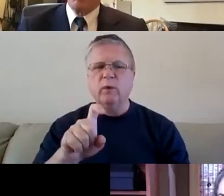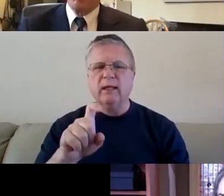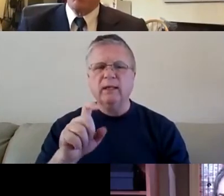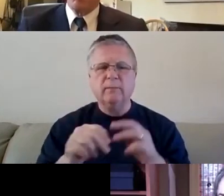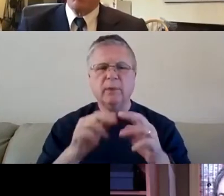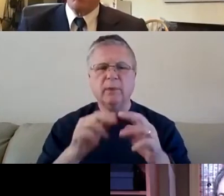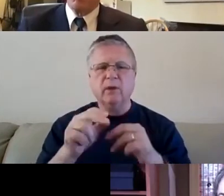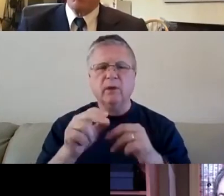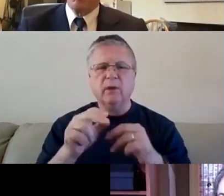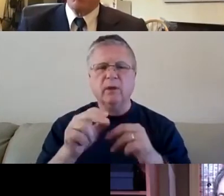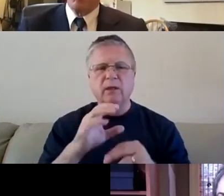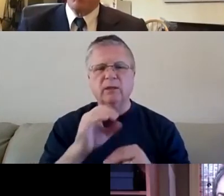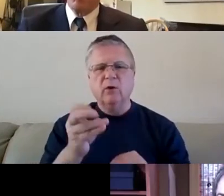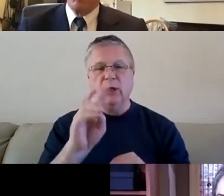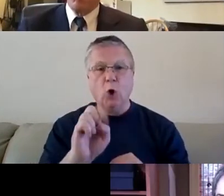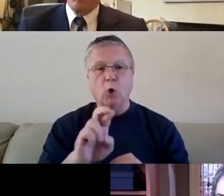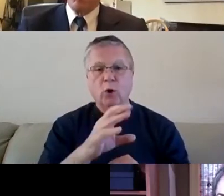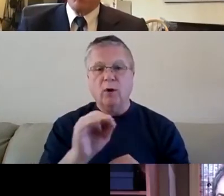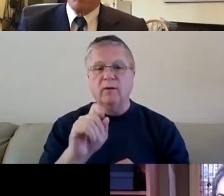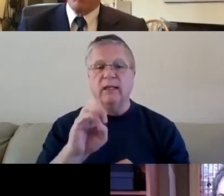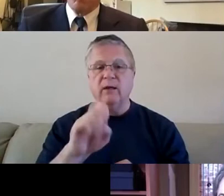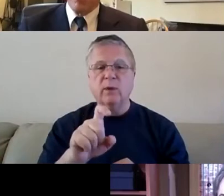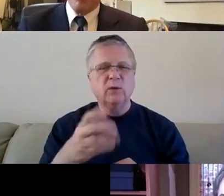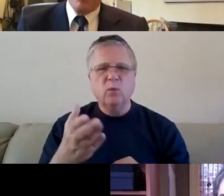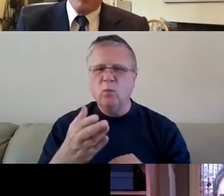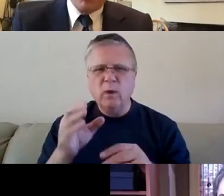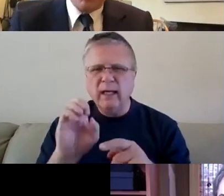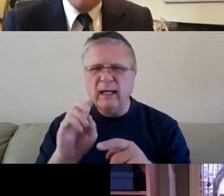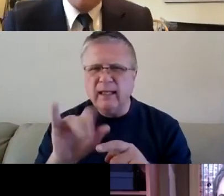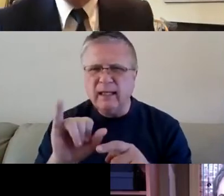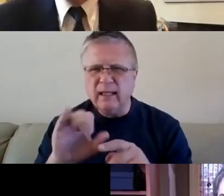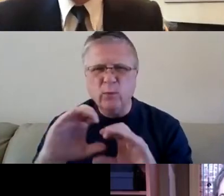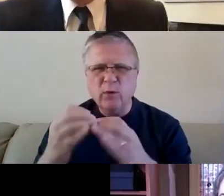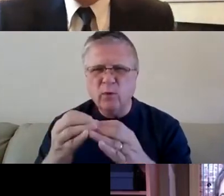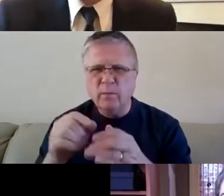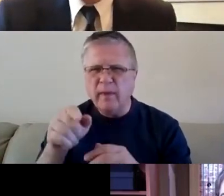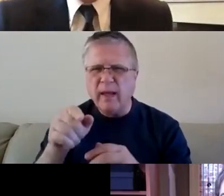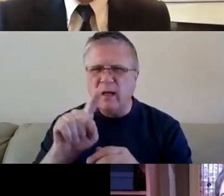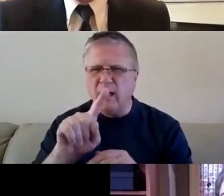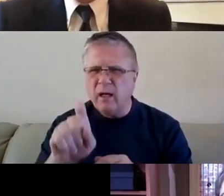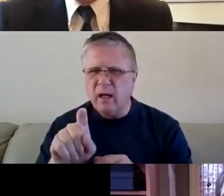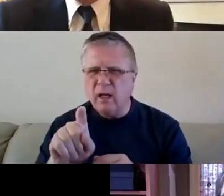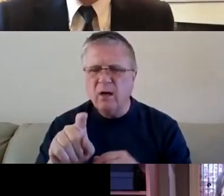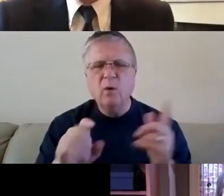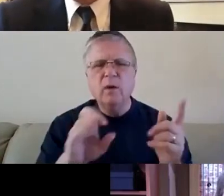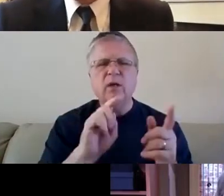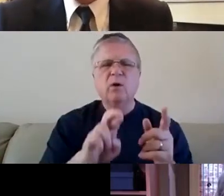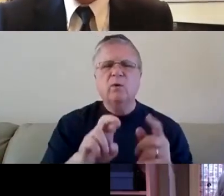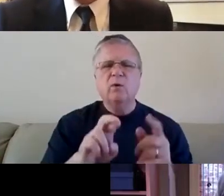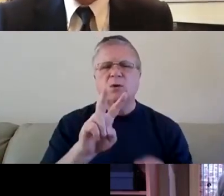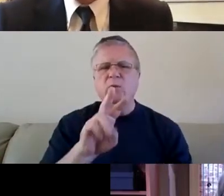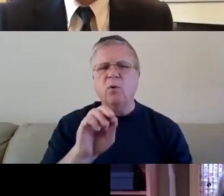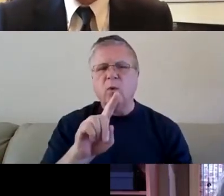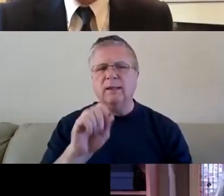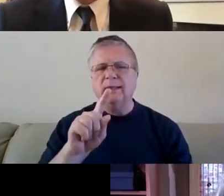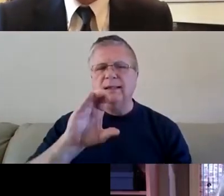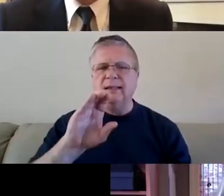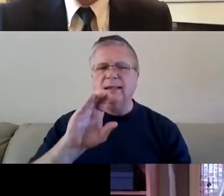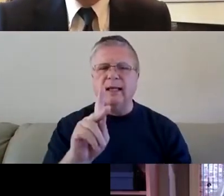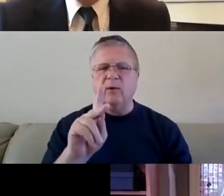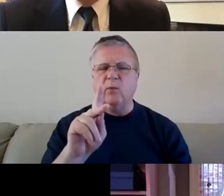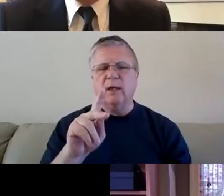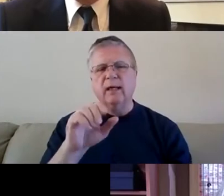of the Stanwix building is what entity? The owner of the Stanwick Street building is 201 Stanwick Associates,